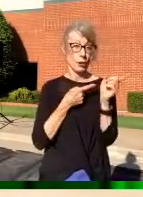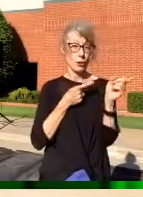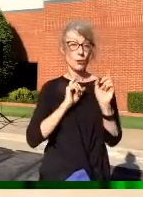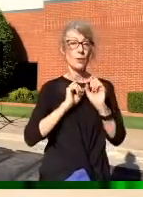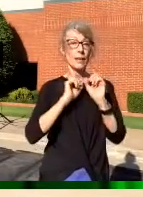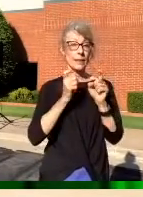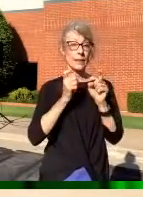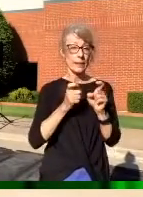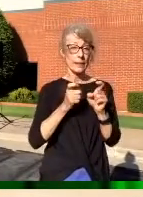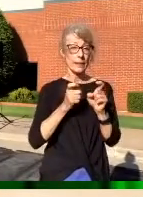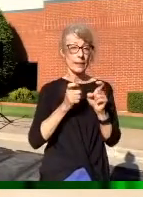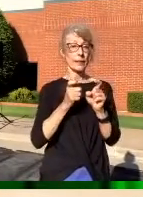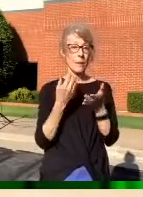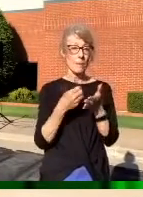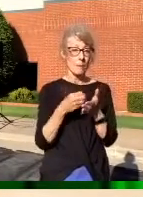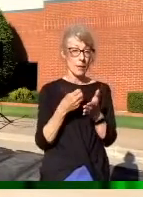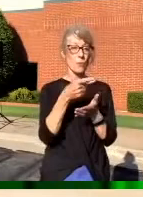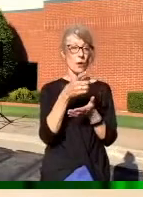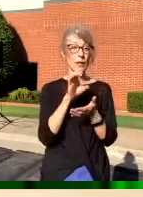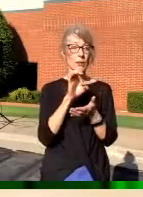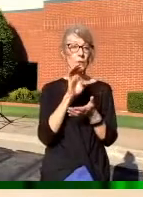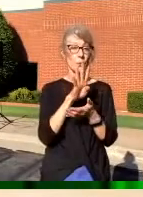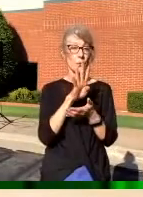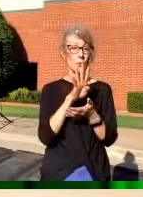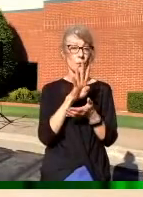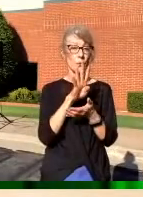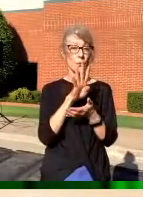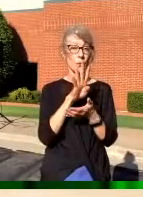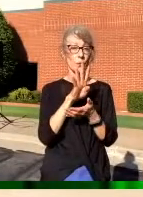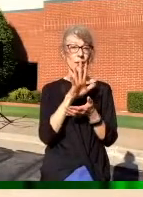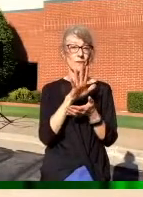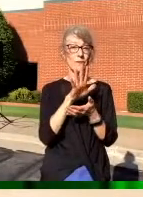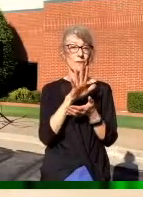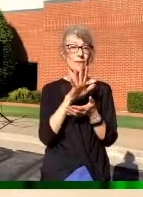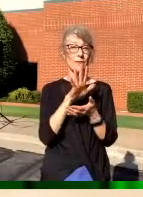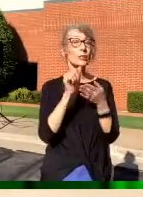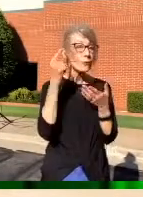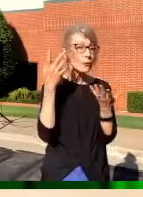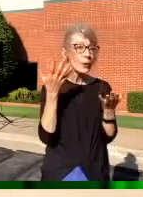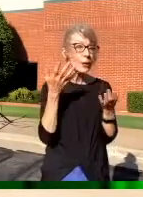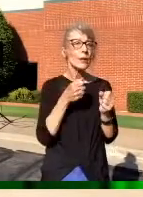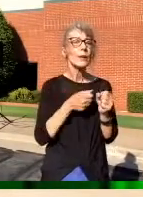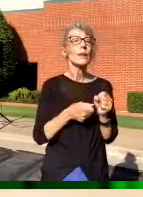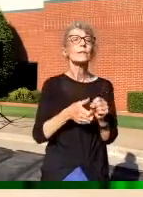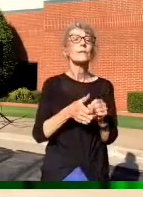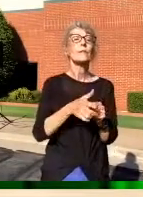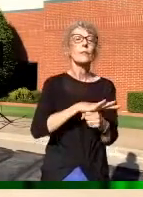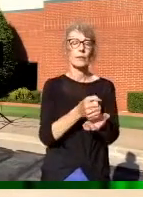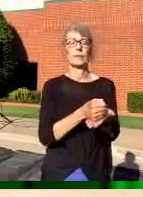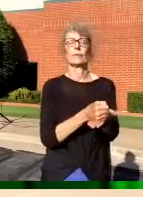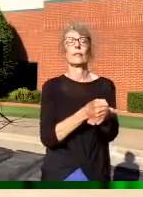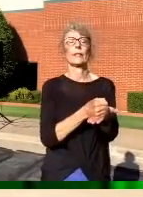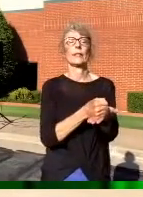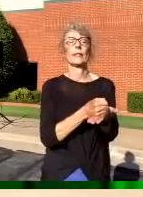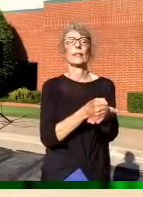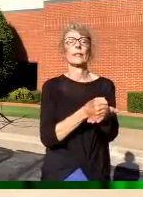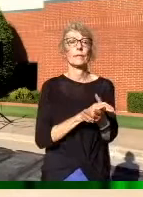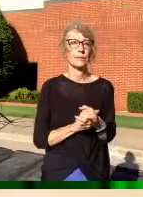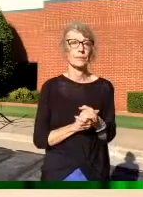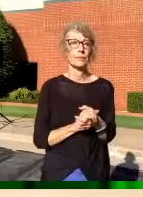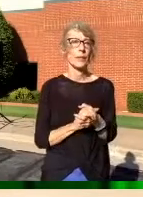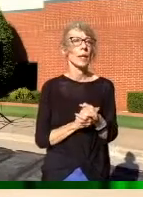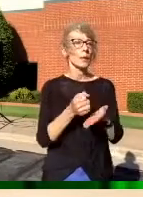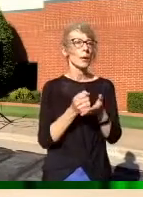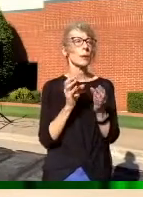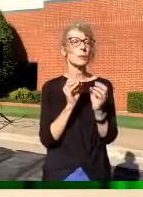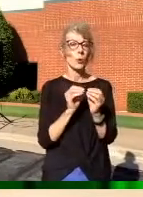$145,000 for COVID relief, especially for our own church family as more and more of our members are dealing with